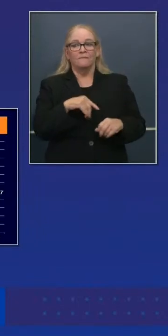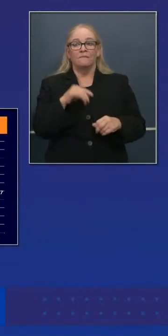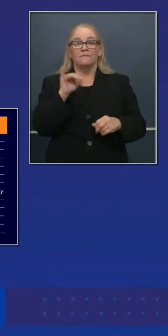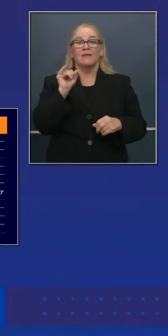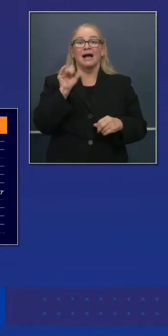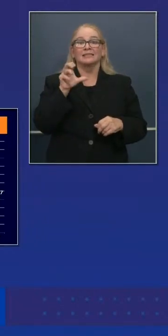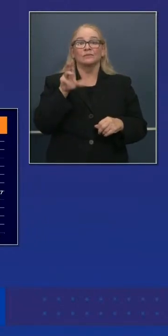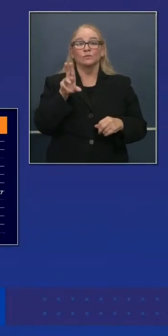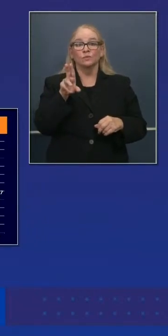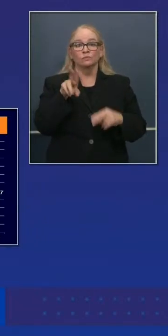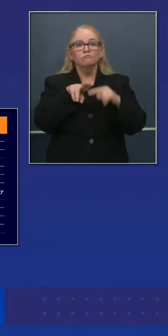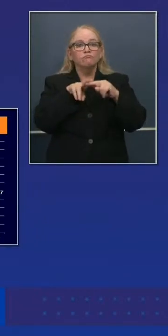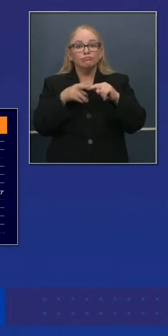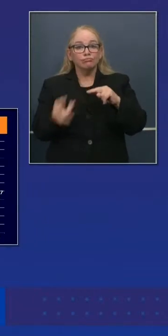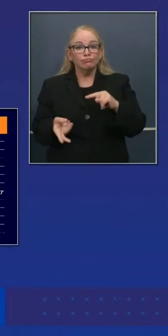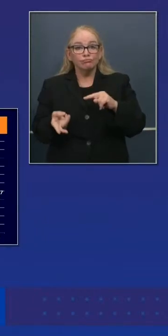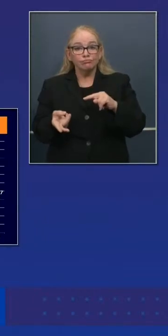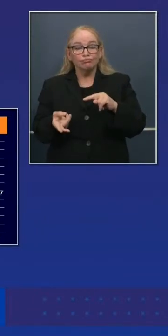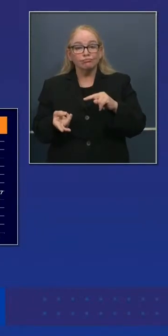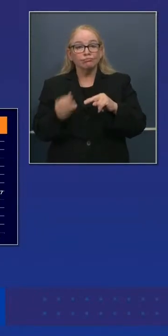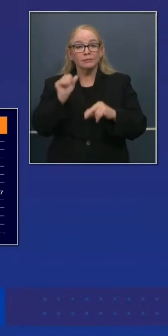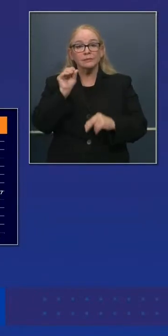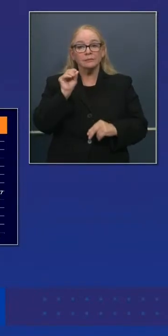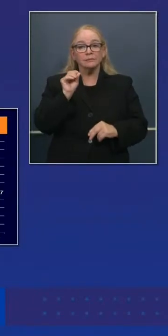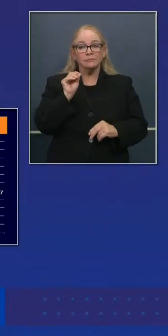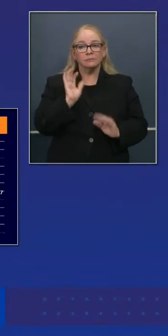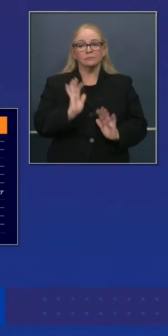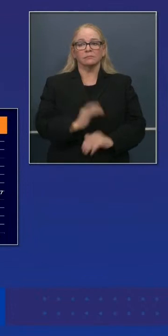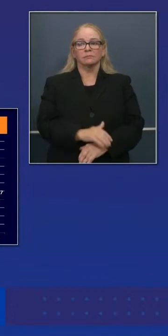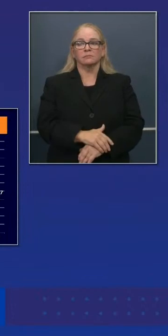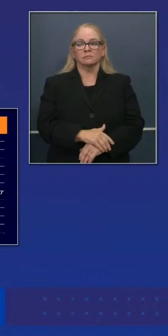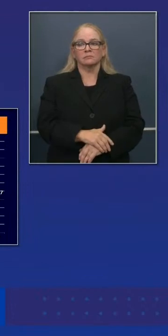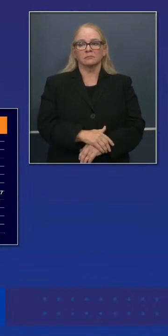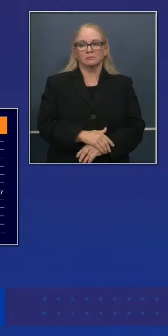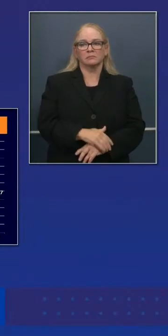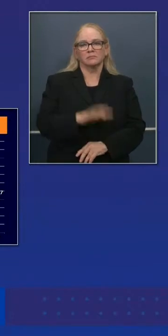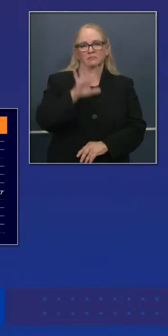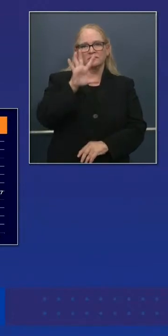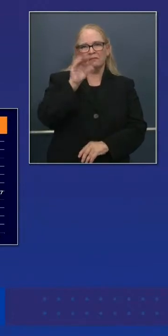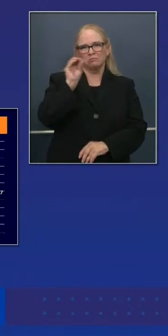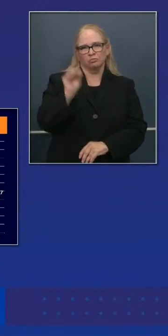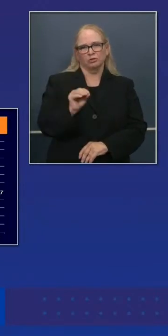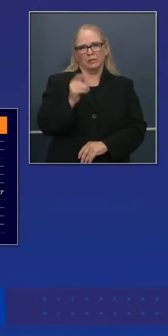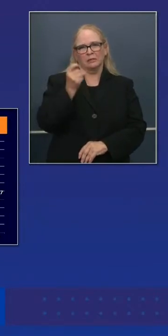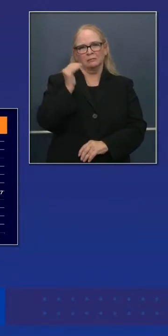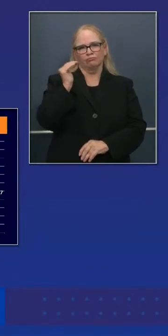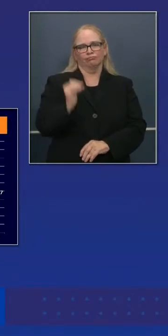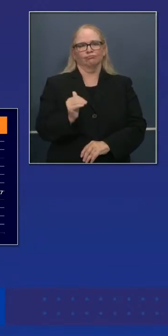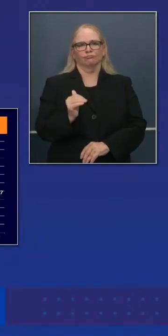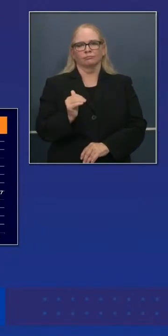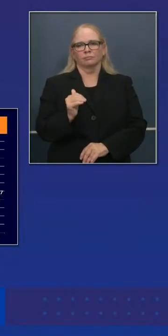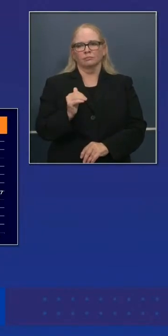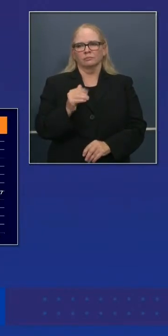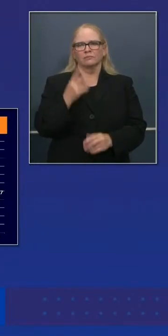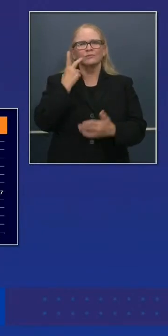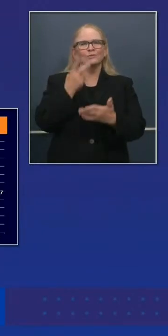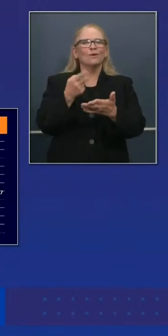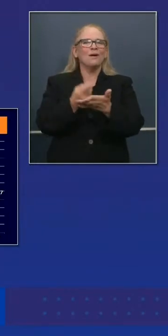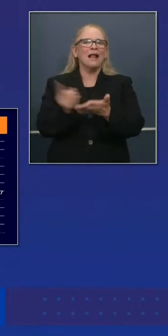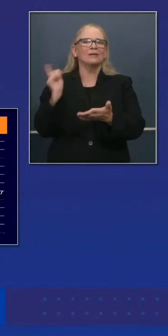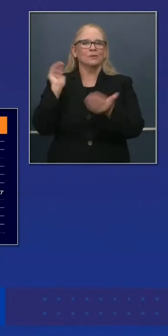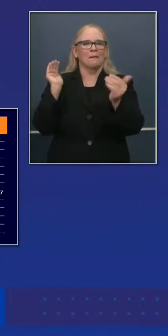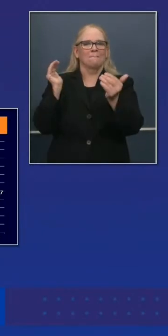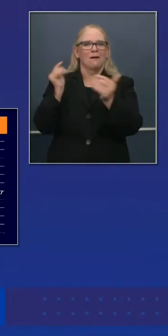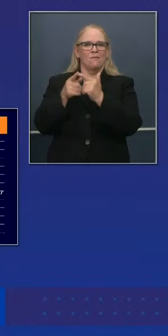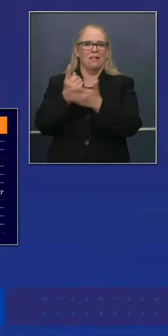well. It is encouraging sign. 5% decrease was the last slide I showed you last Monday, representing